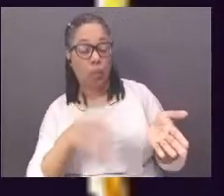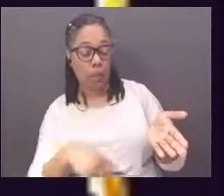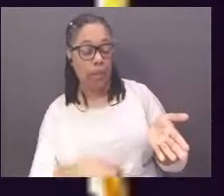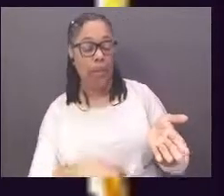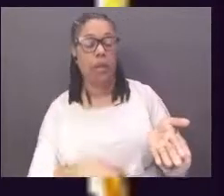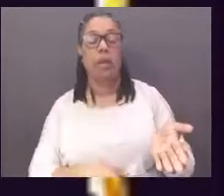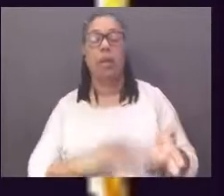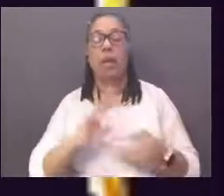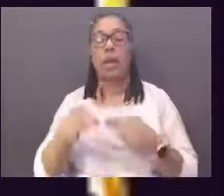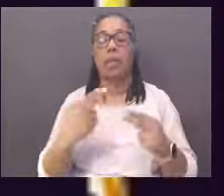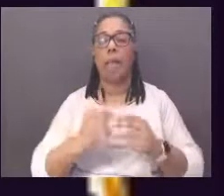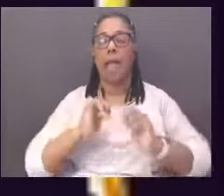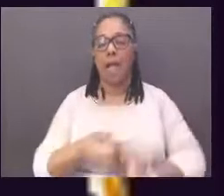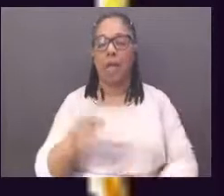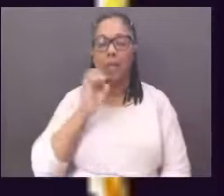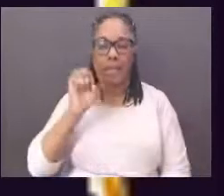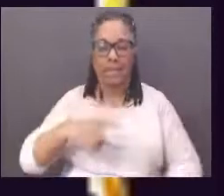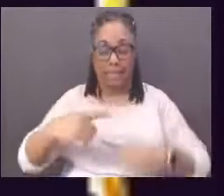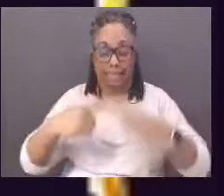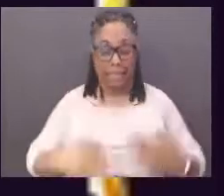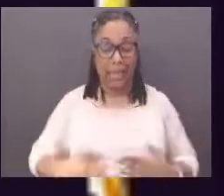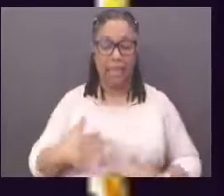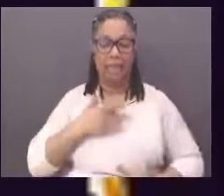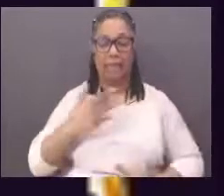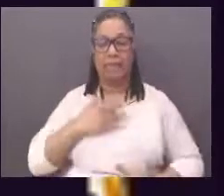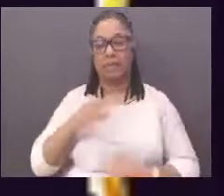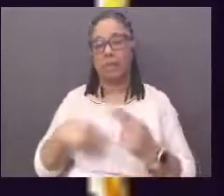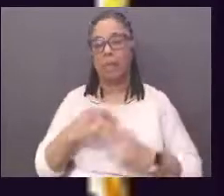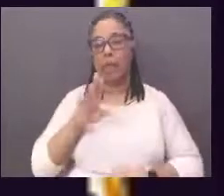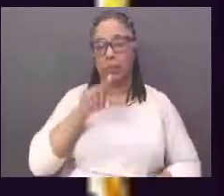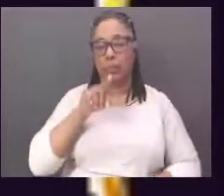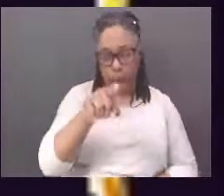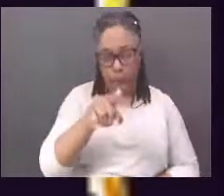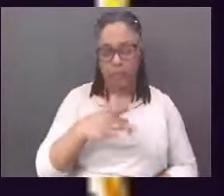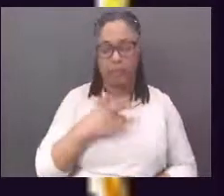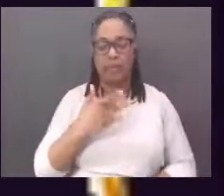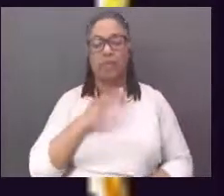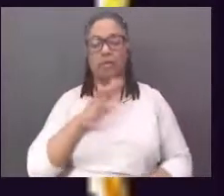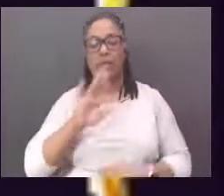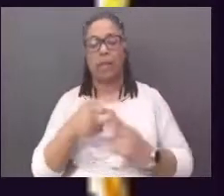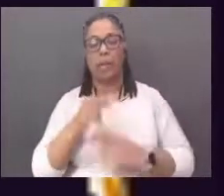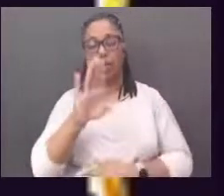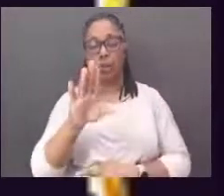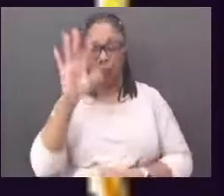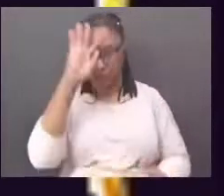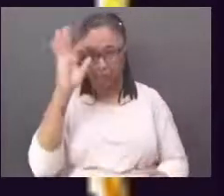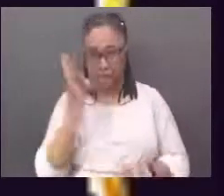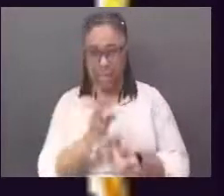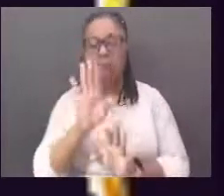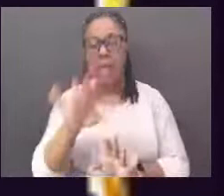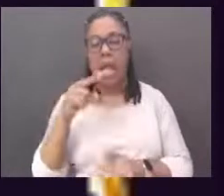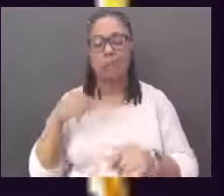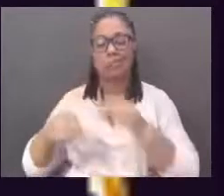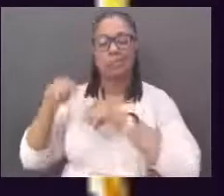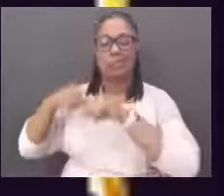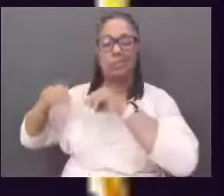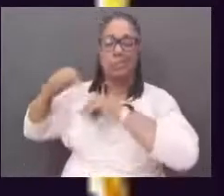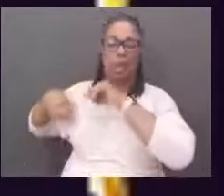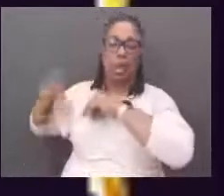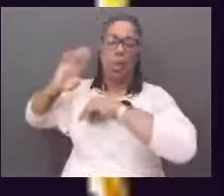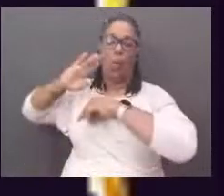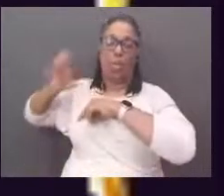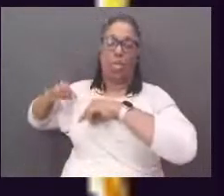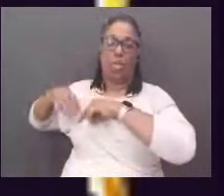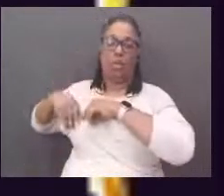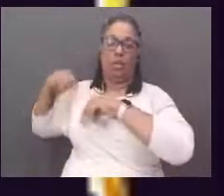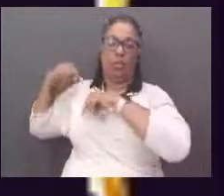enemy feels about you and your faith. I'm going to time travel. I'm going to time travel often from antiquity to the